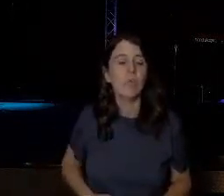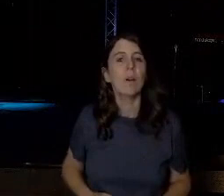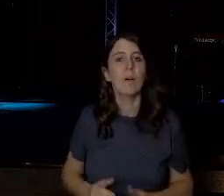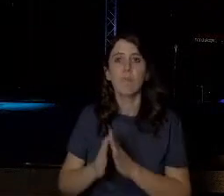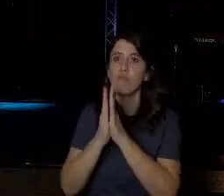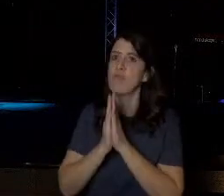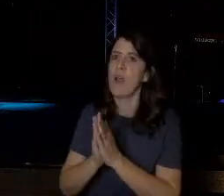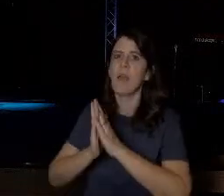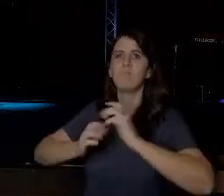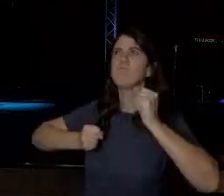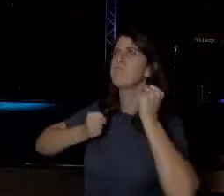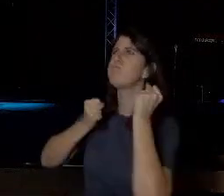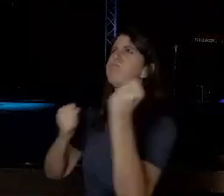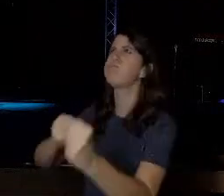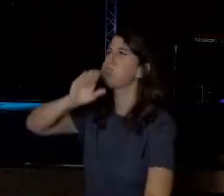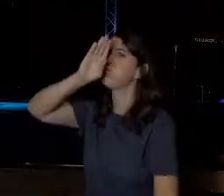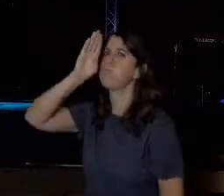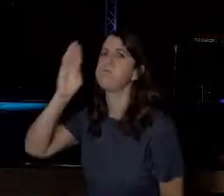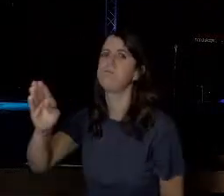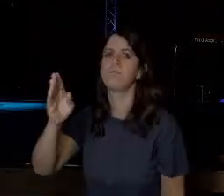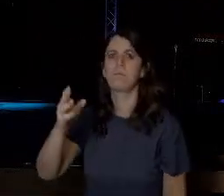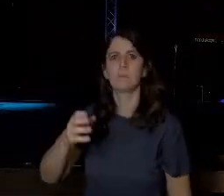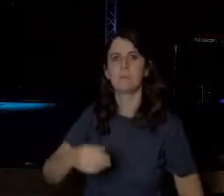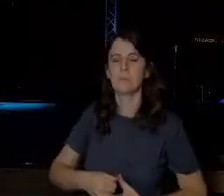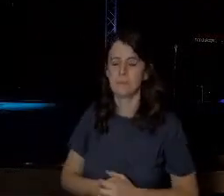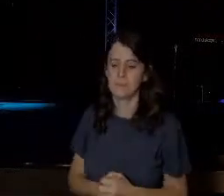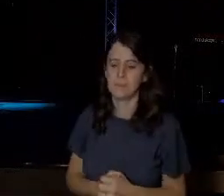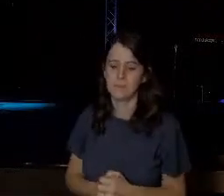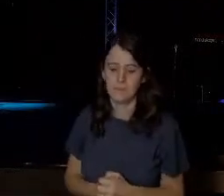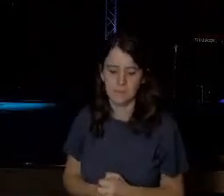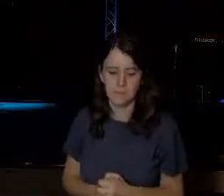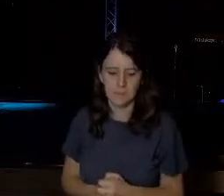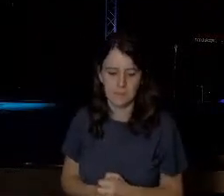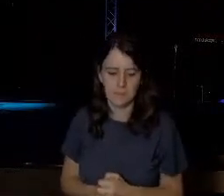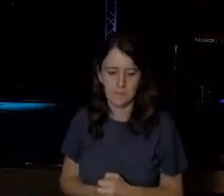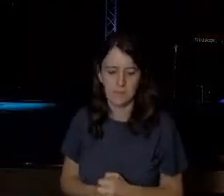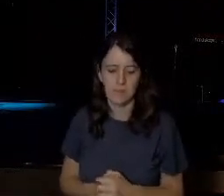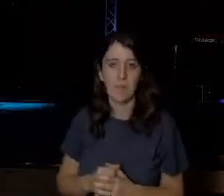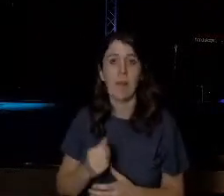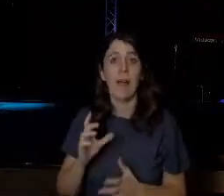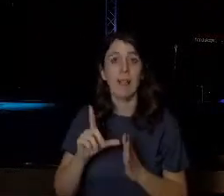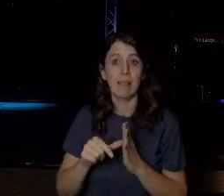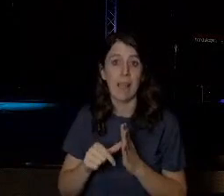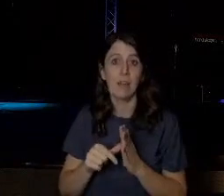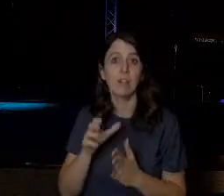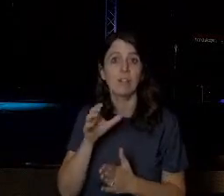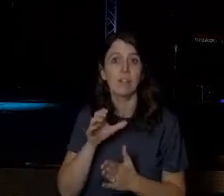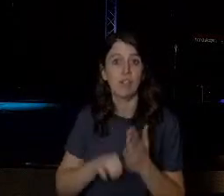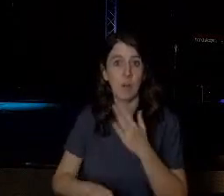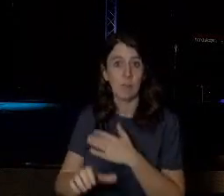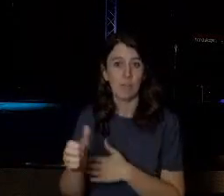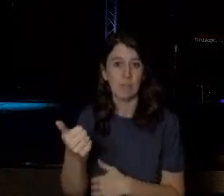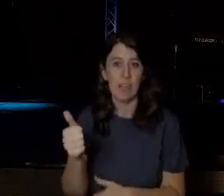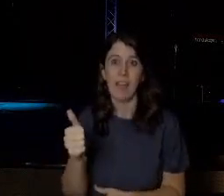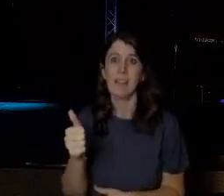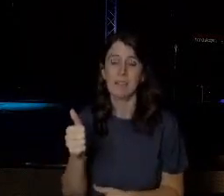It sparked his prayer life in huge ways. Just 4 chapters later in chapter 10, this is probably my